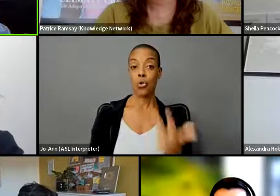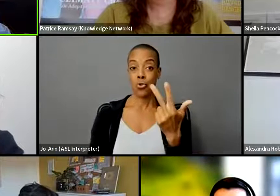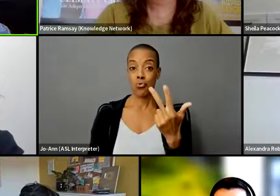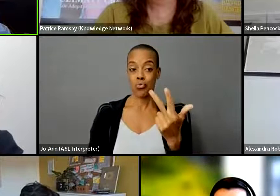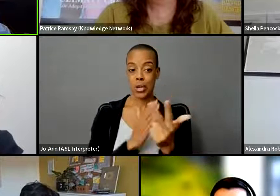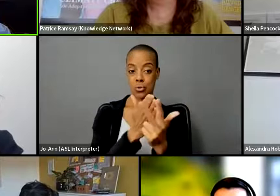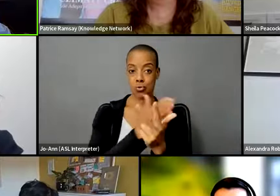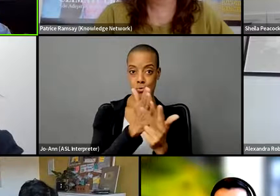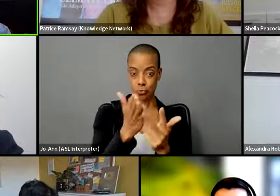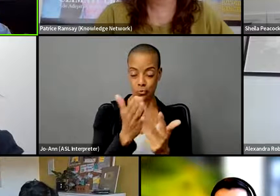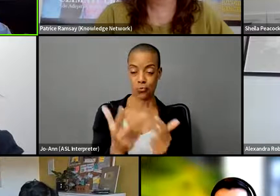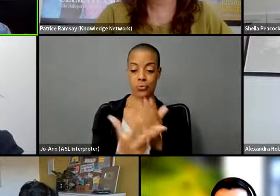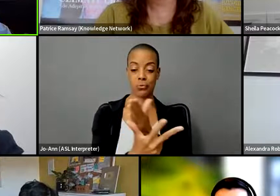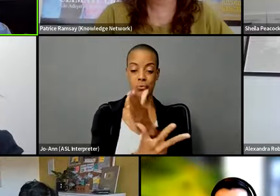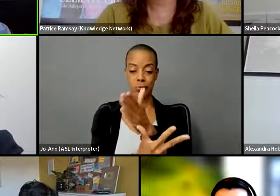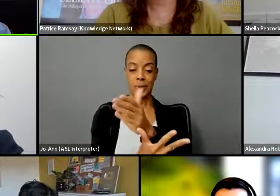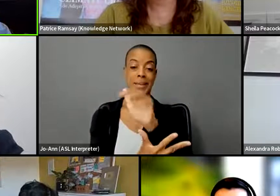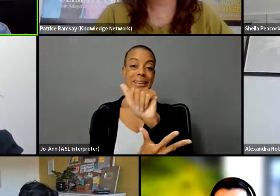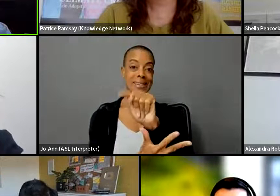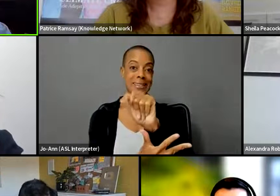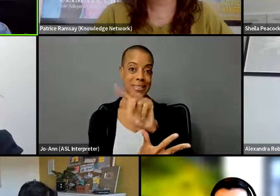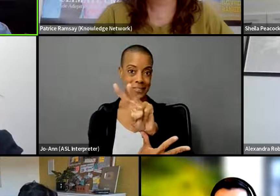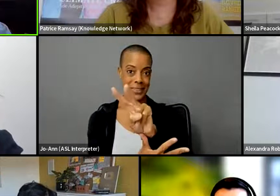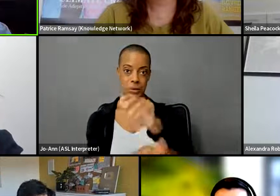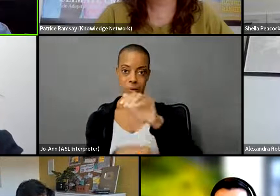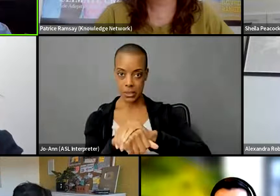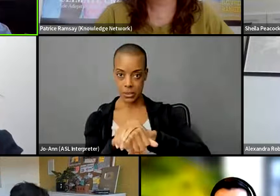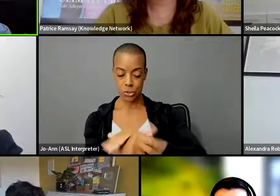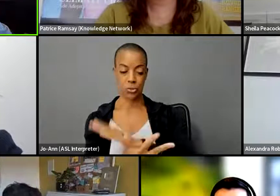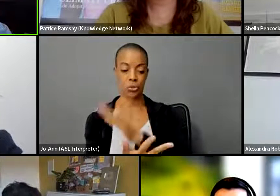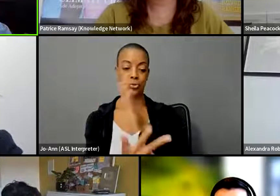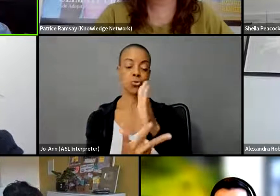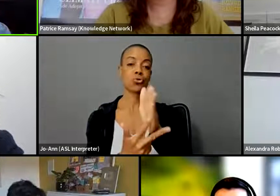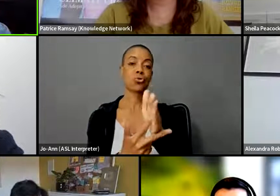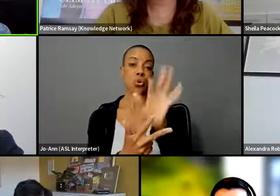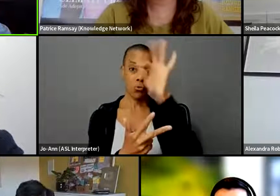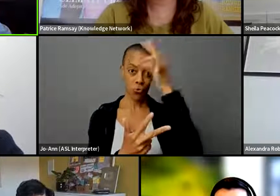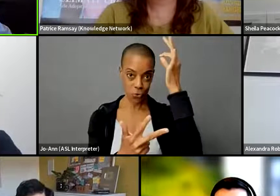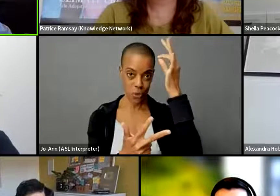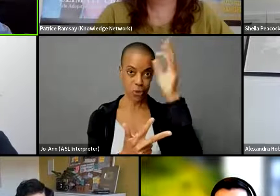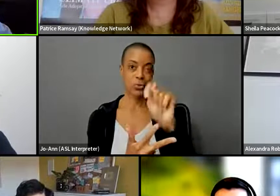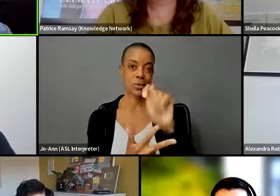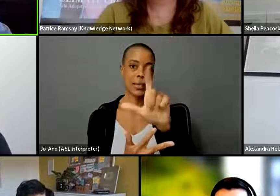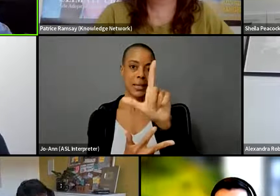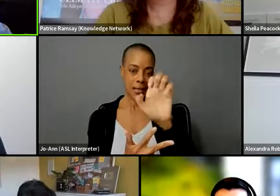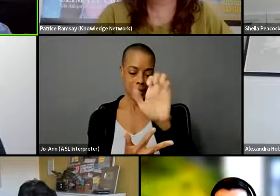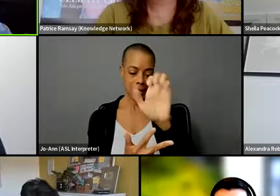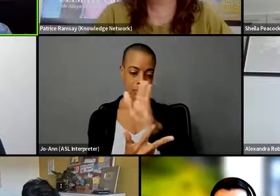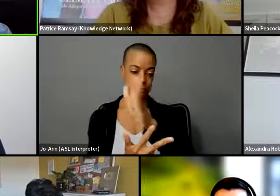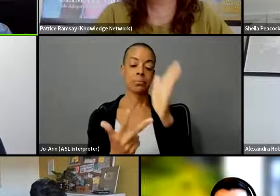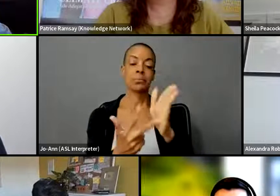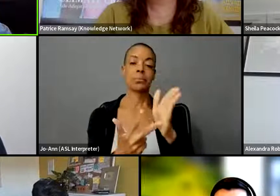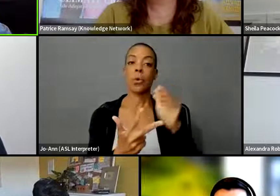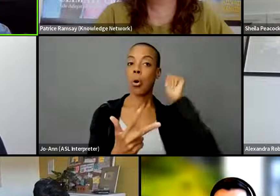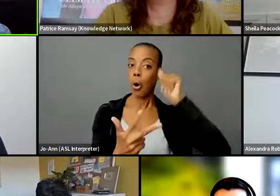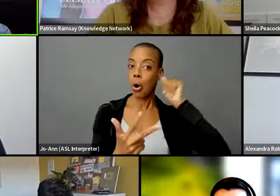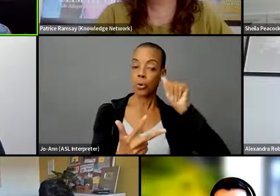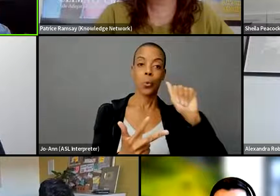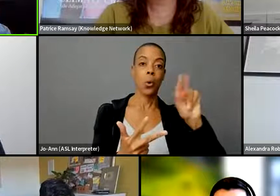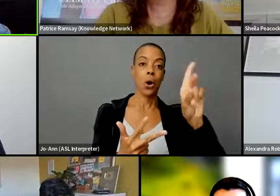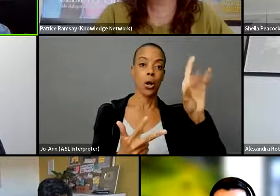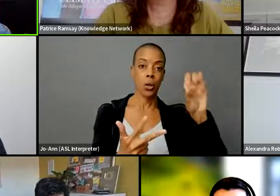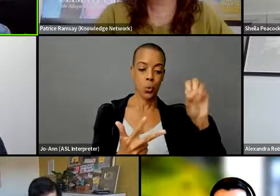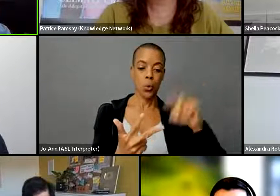TV, which is our English service; AMI Tele, which is our French service within Quebec; and AMI Audio, which is essentially a